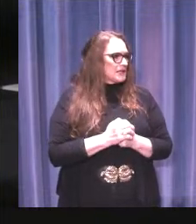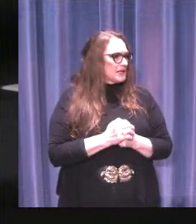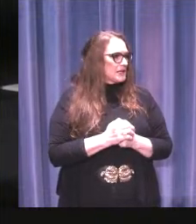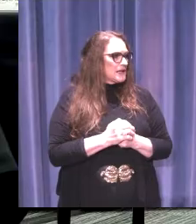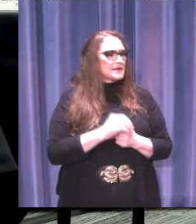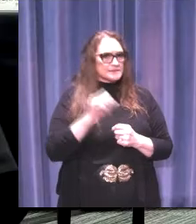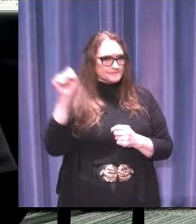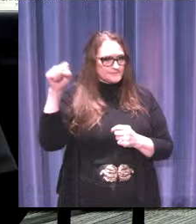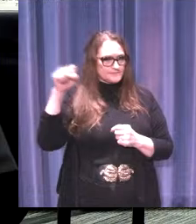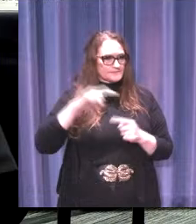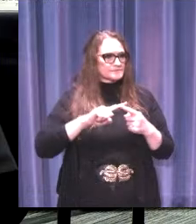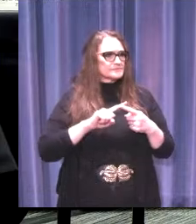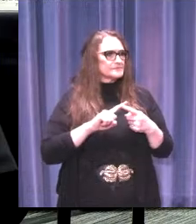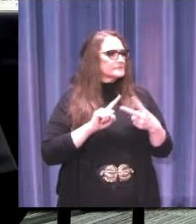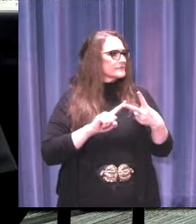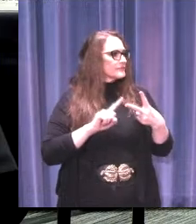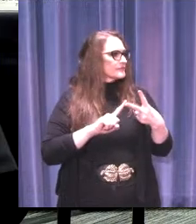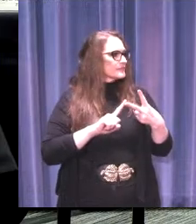Aye.